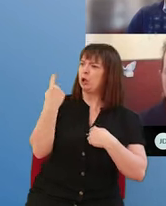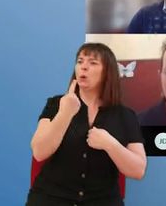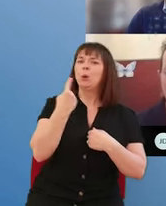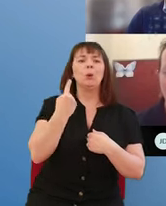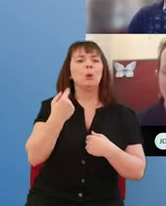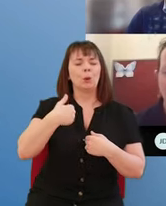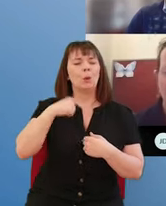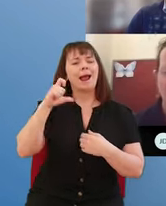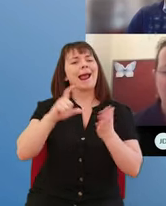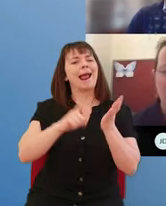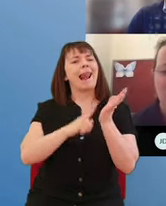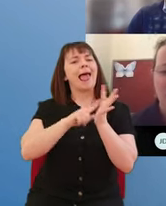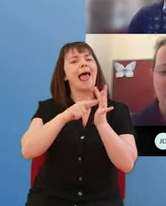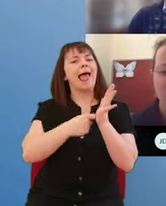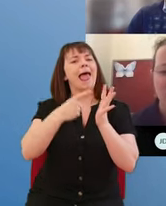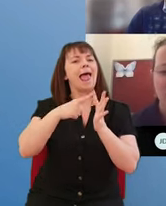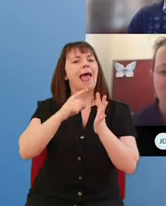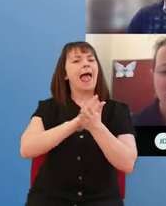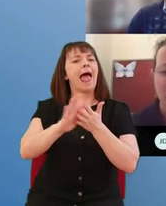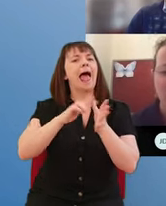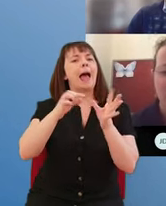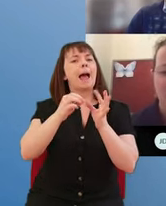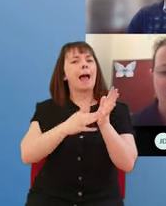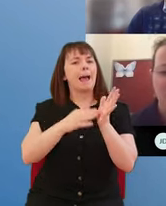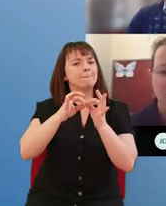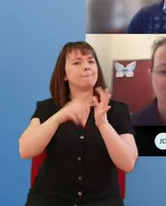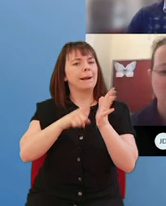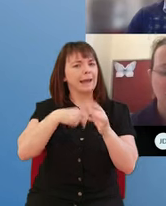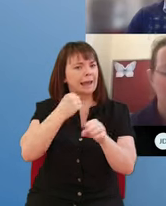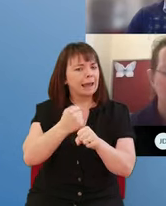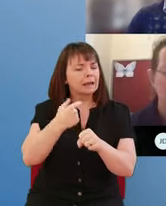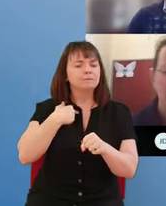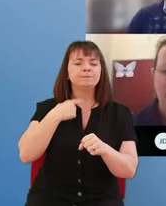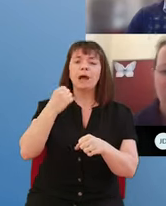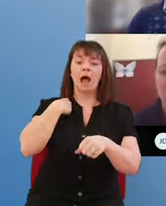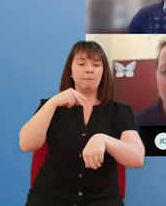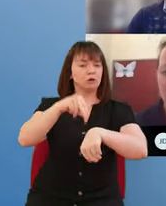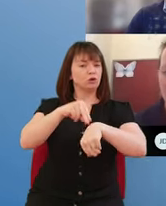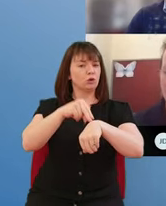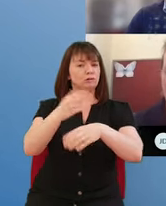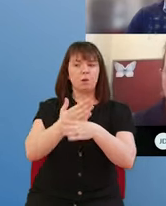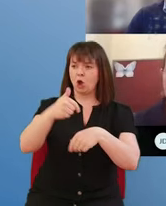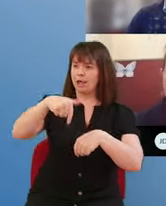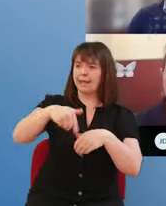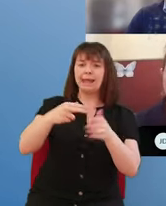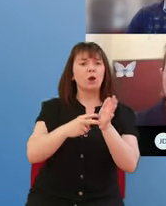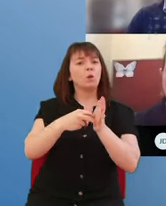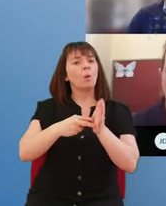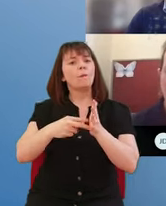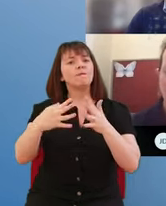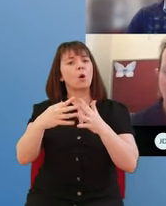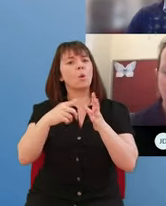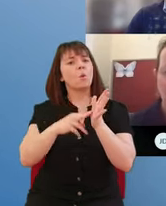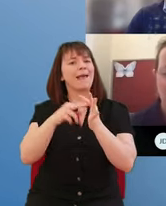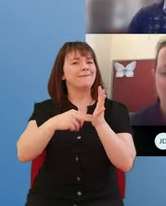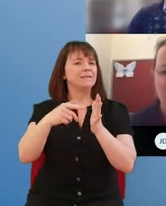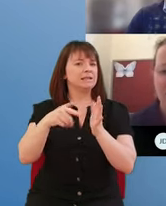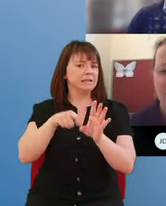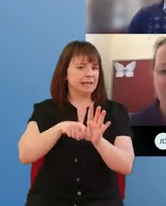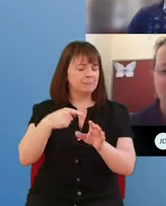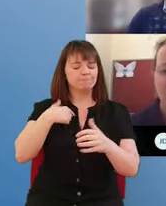in diabetes. I'm the GP clinical lead for diabetes for Norfolk and Waveney. I'm also the chair of the Primary